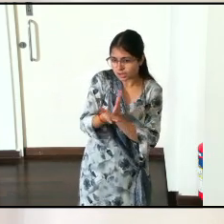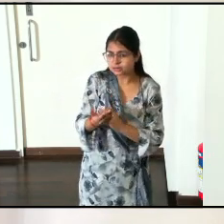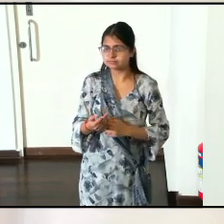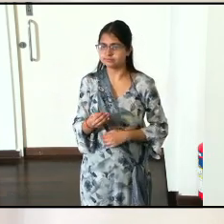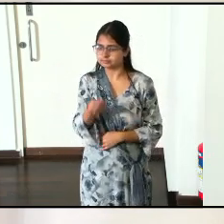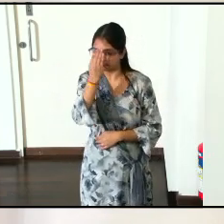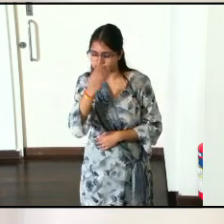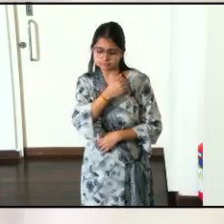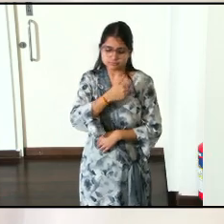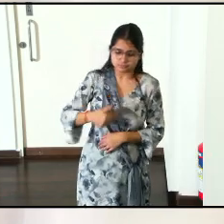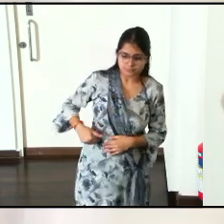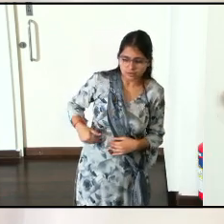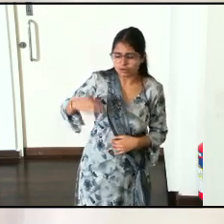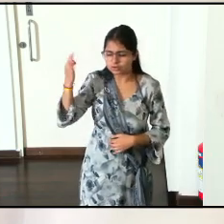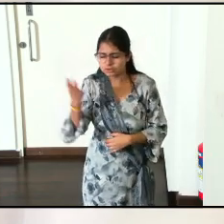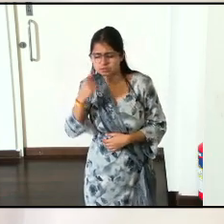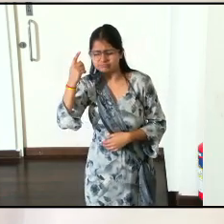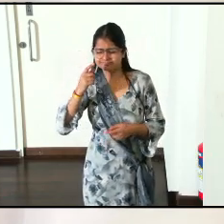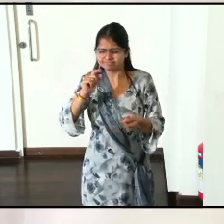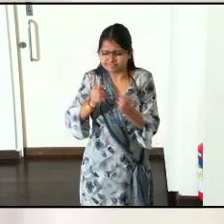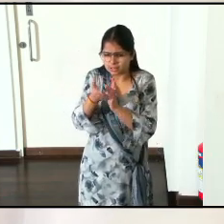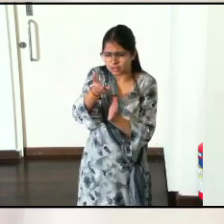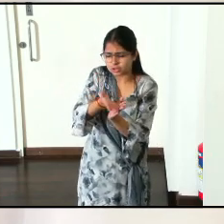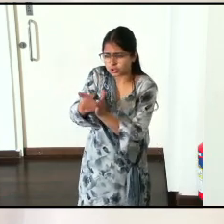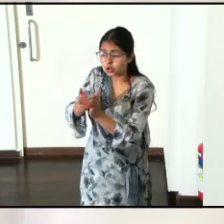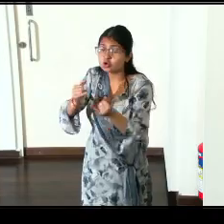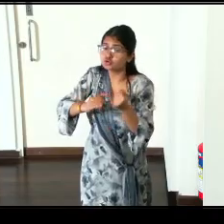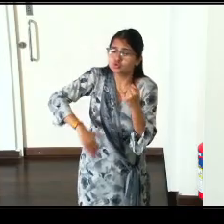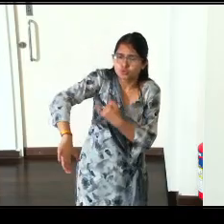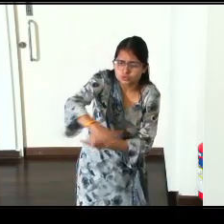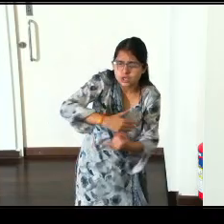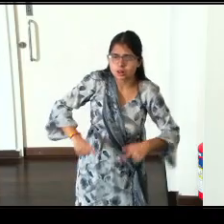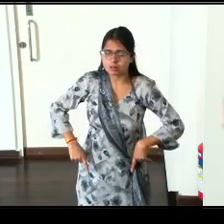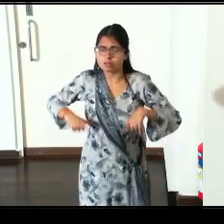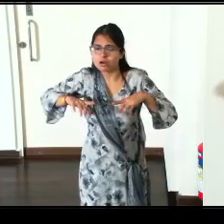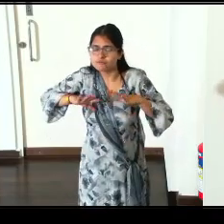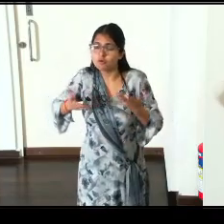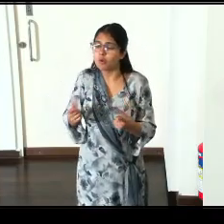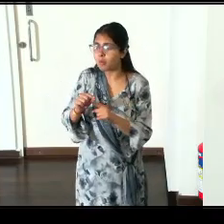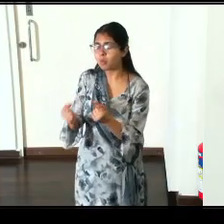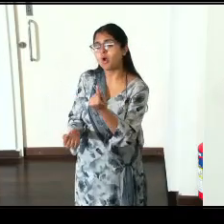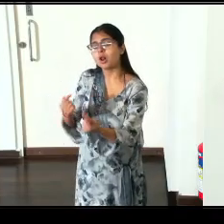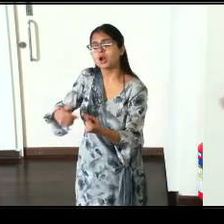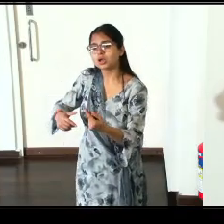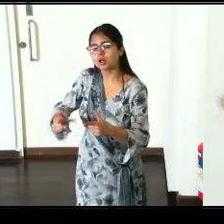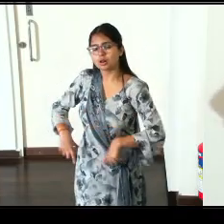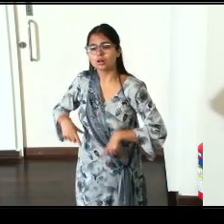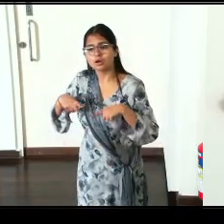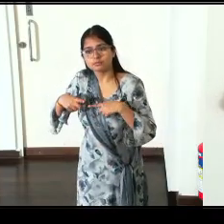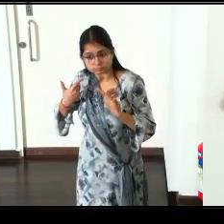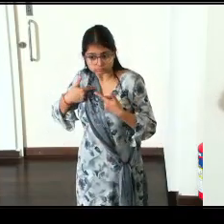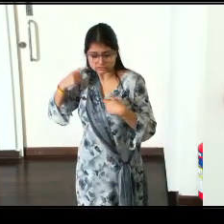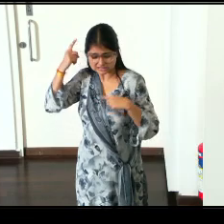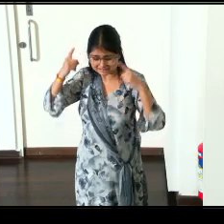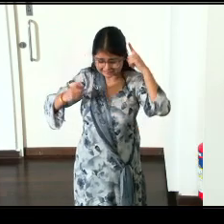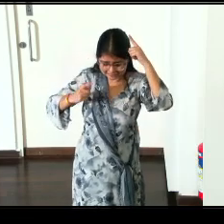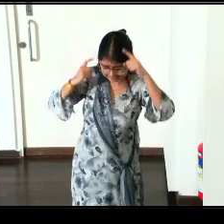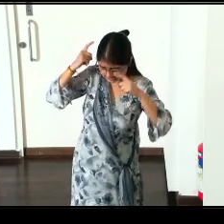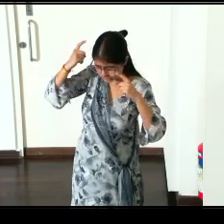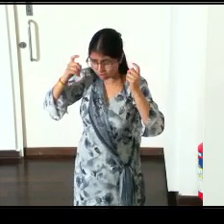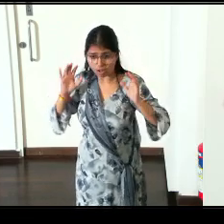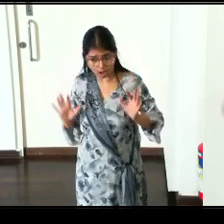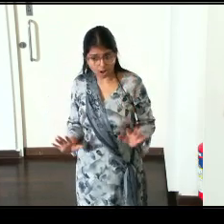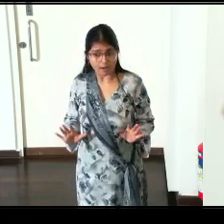social life of people and the social life of politics. And this is an image and a poster which really